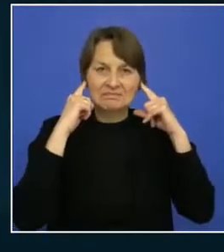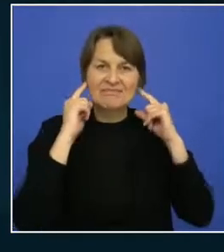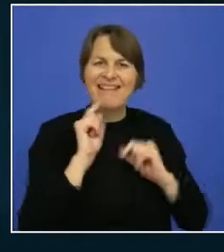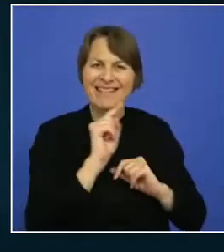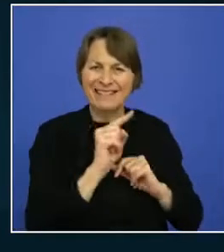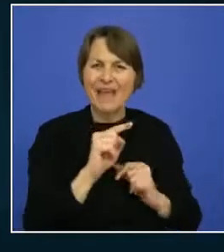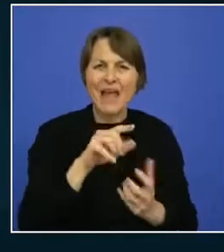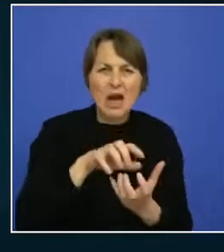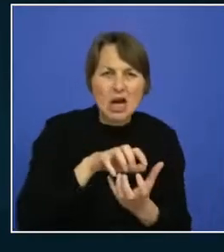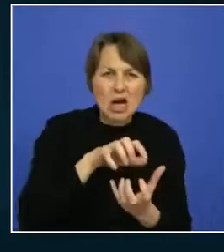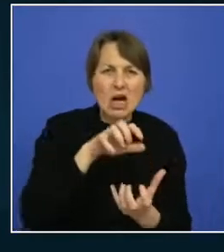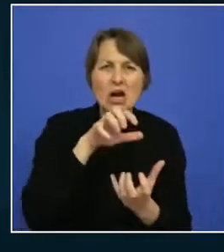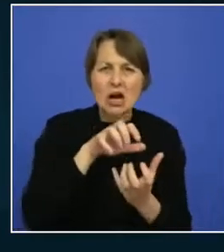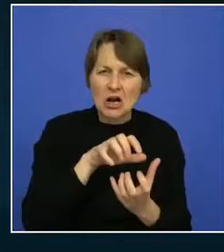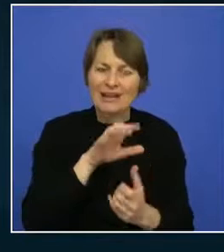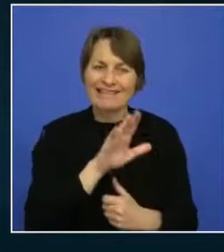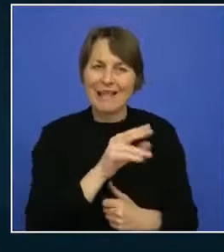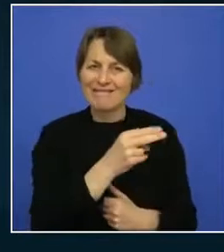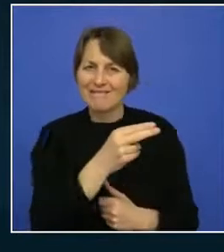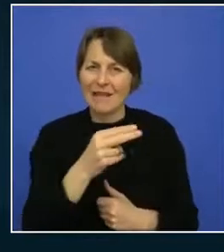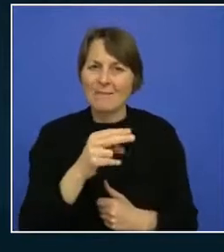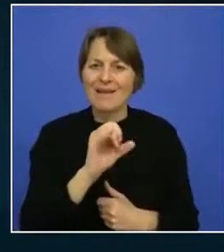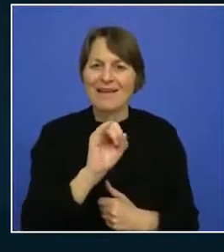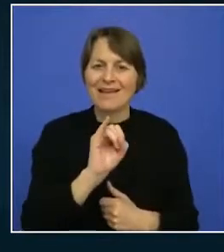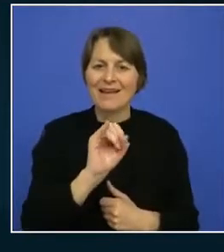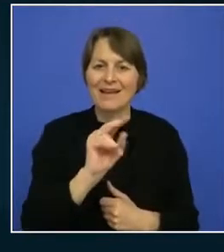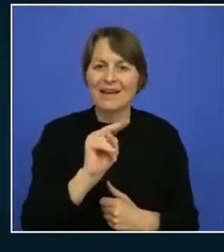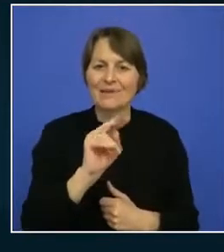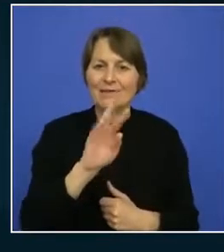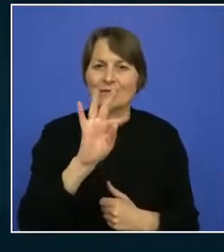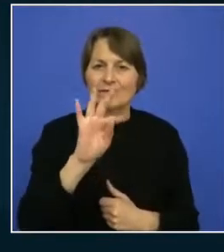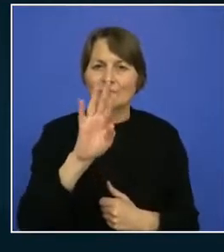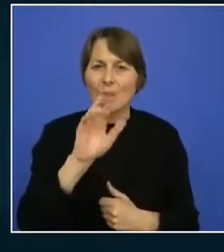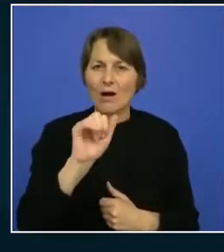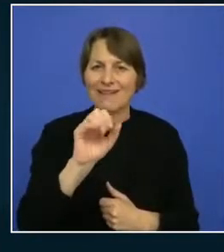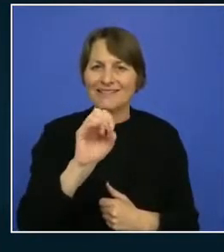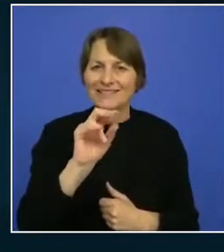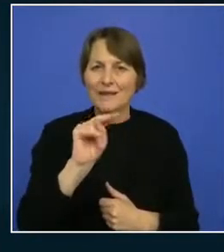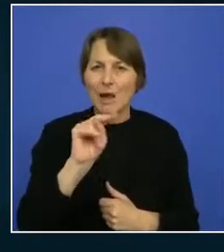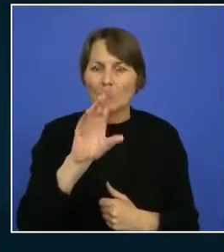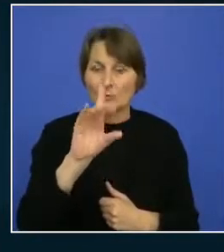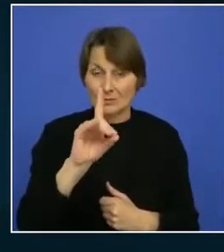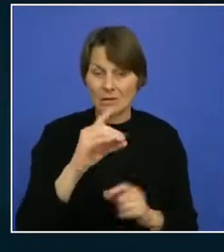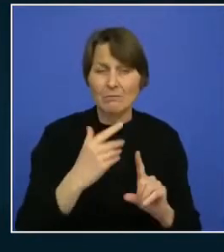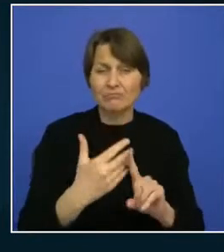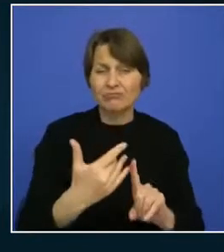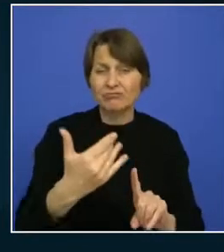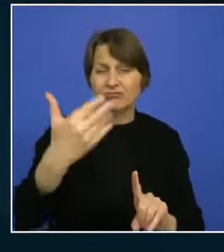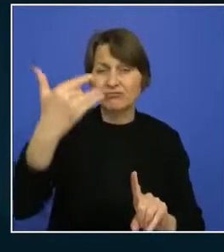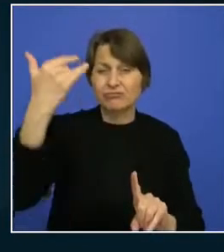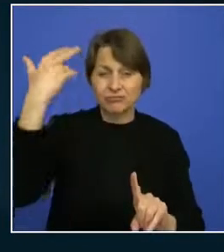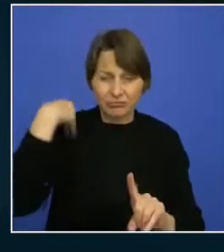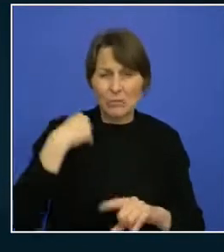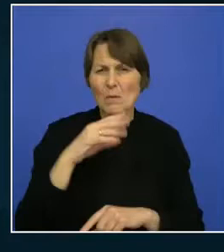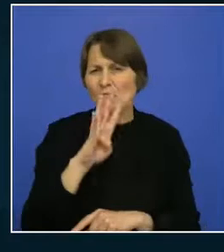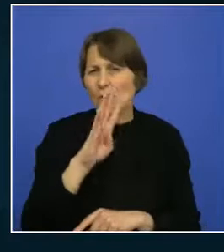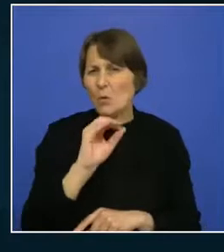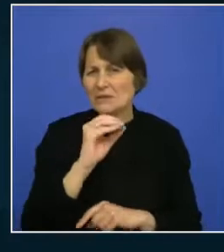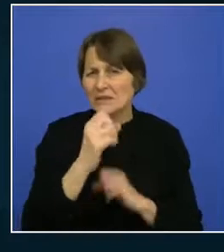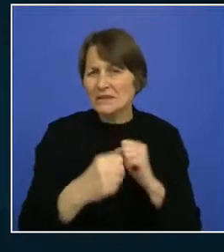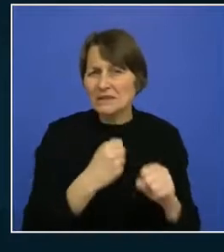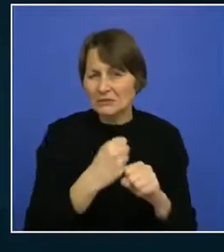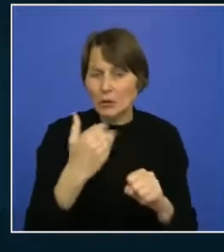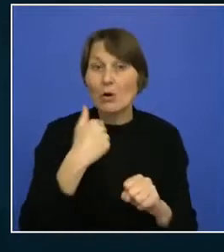about 30 years ago by, I believe, by Dr. Joyce Poole. And you see these